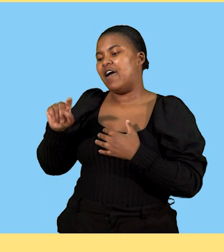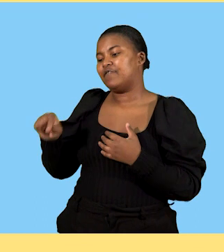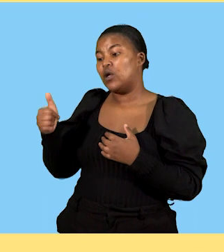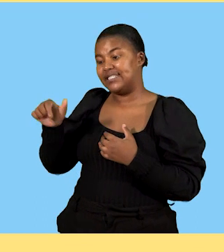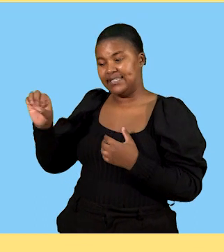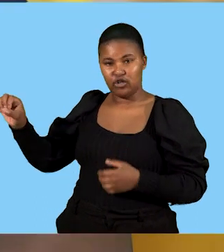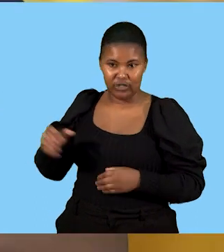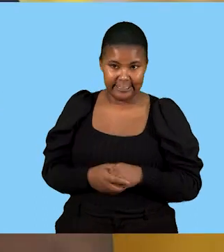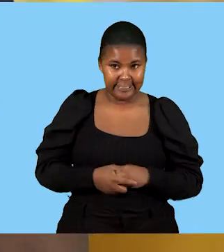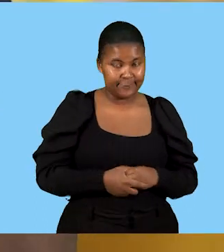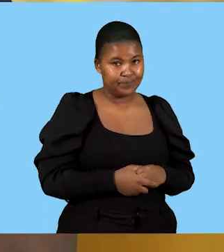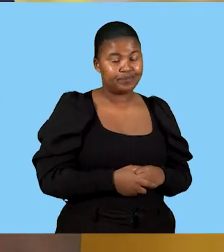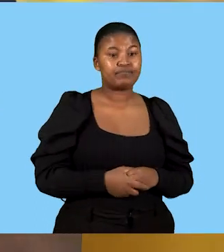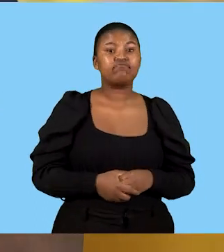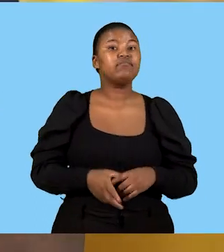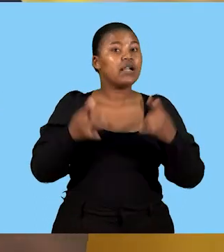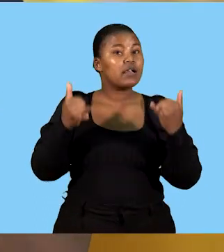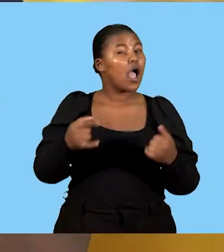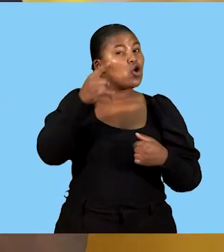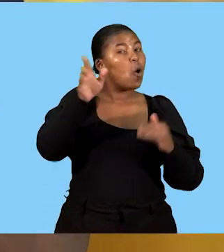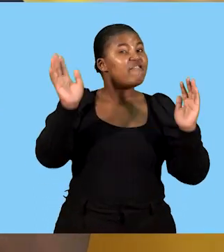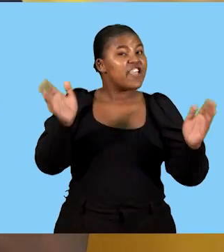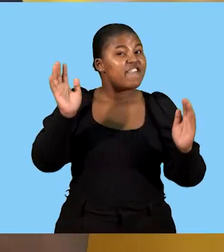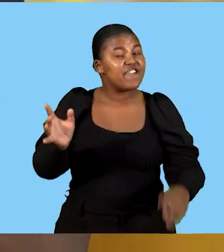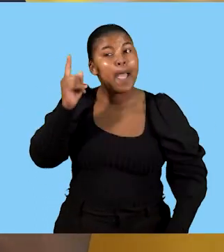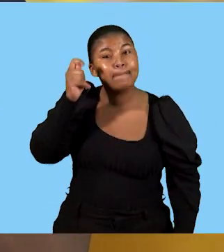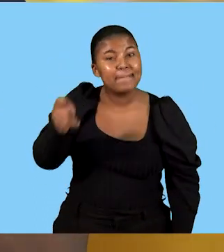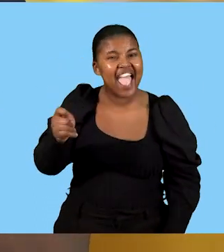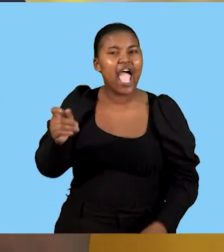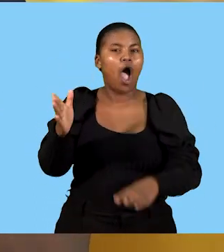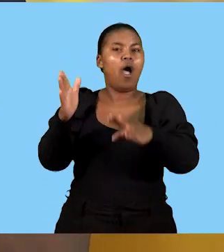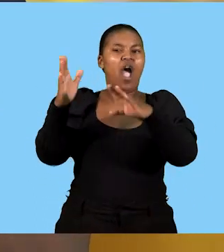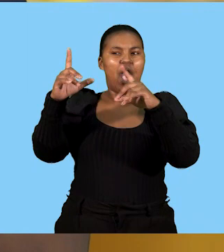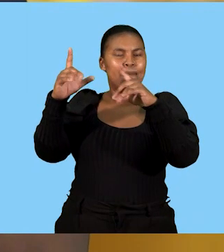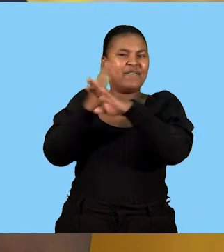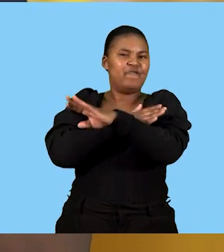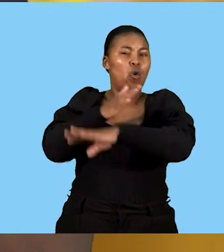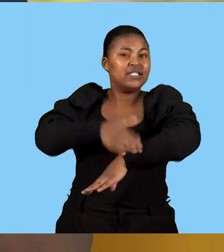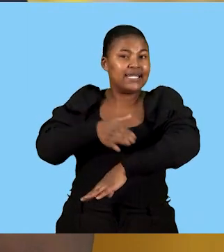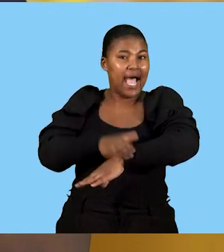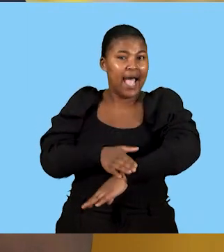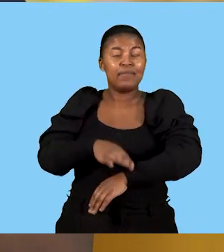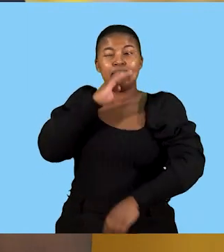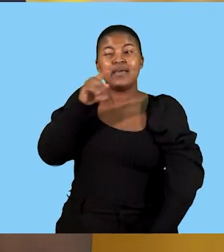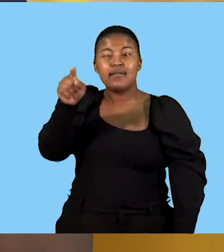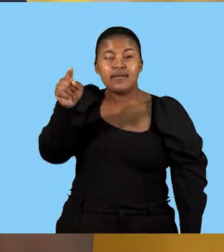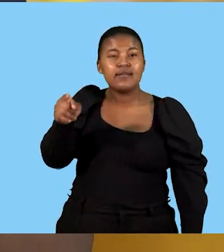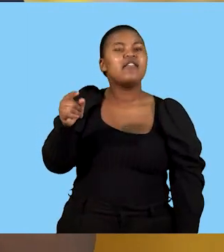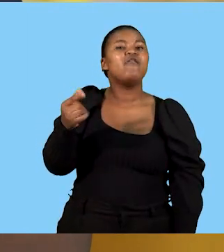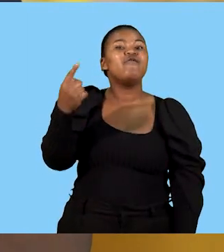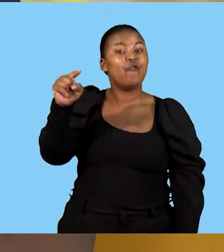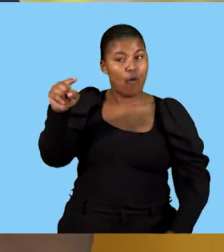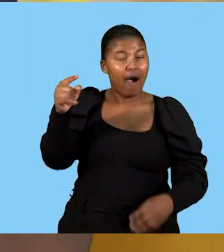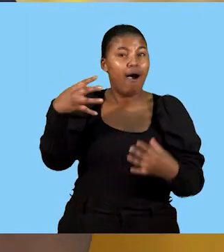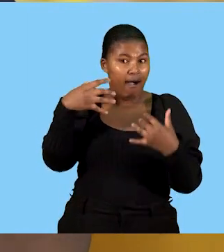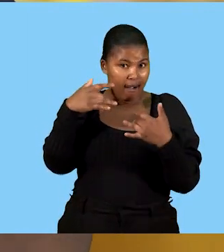to understand, the moment you have paid an expense in advance, that particular amount belongs